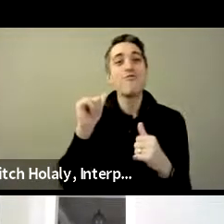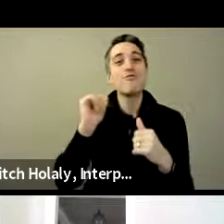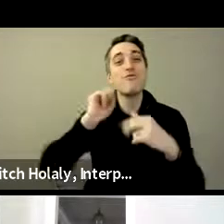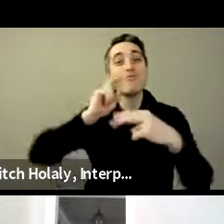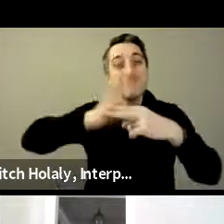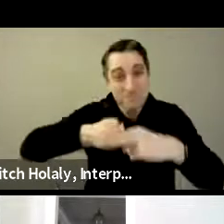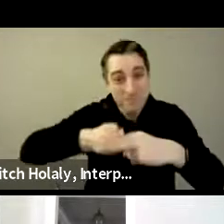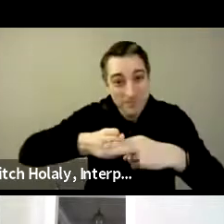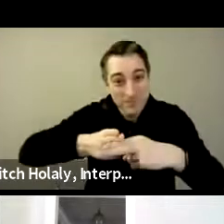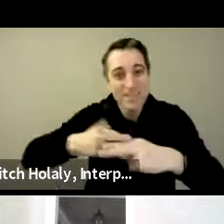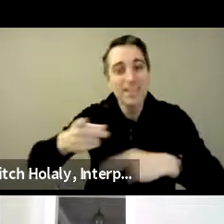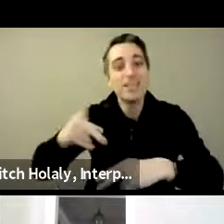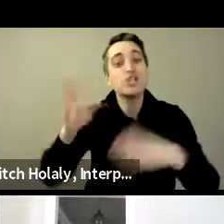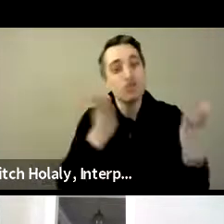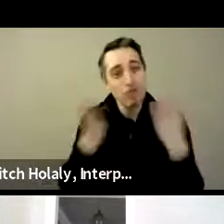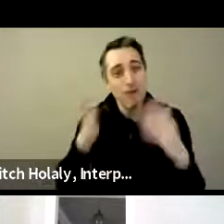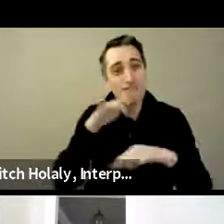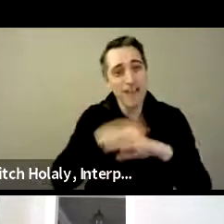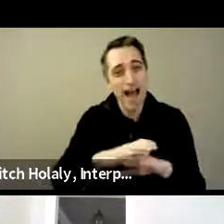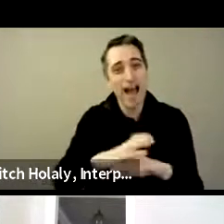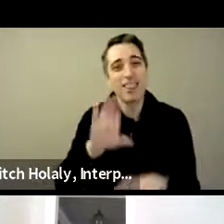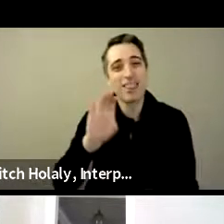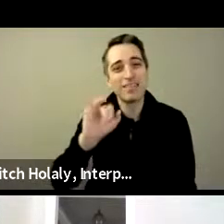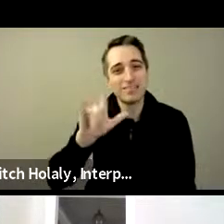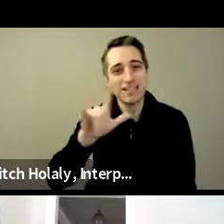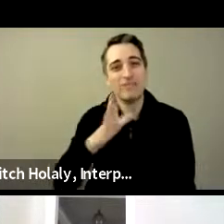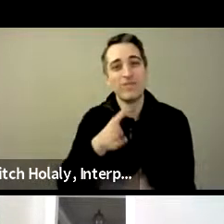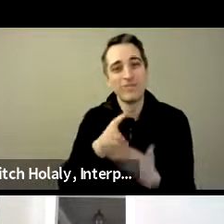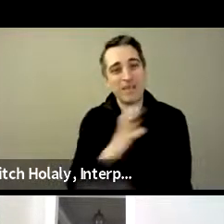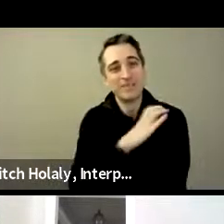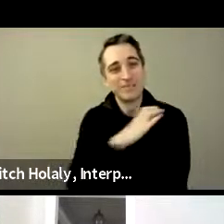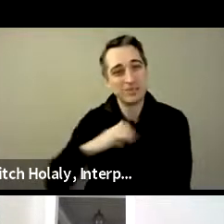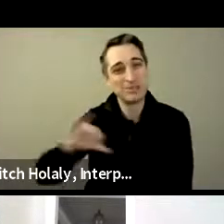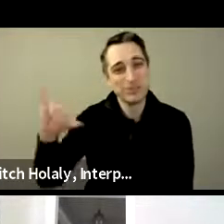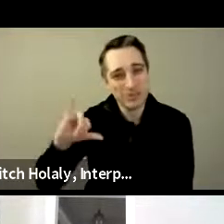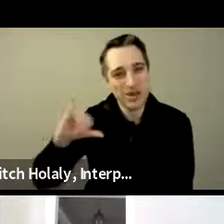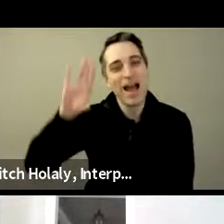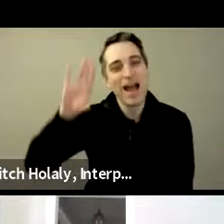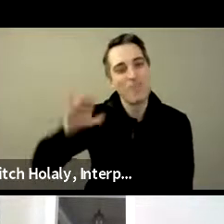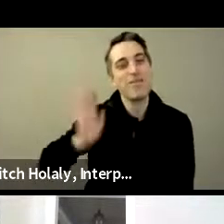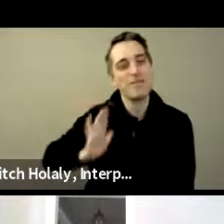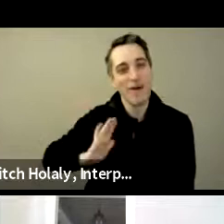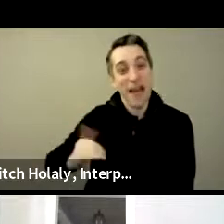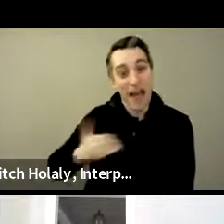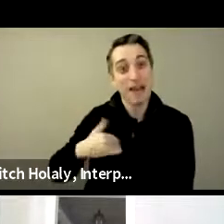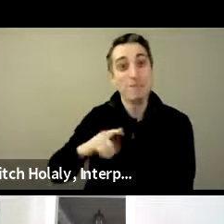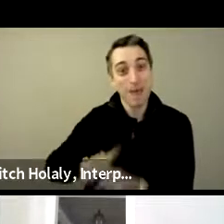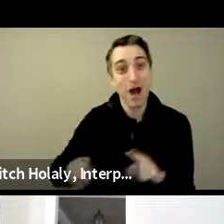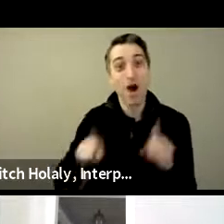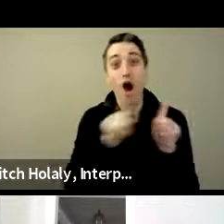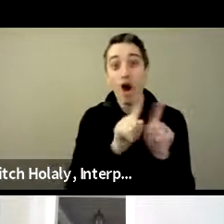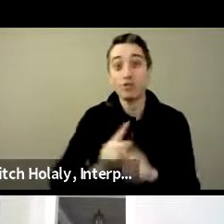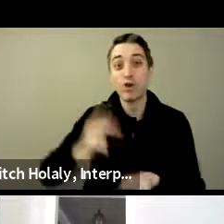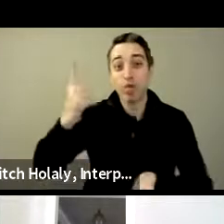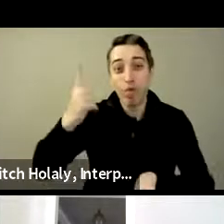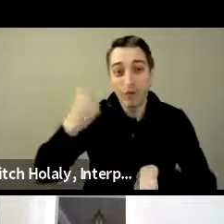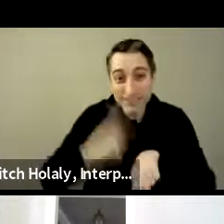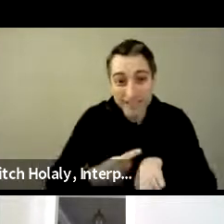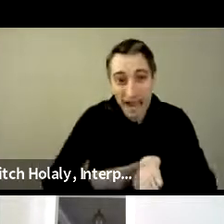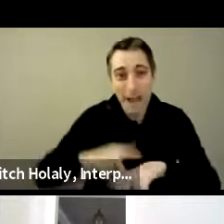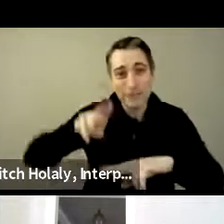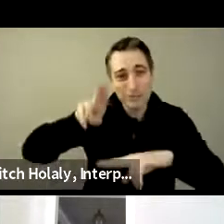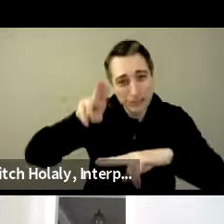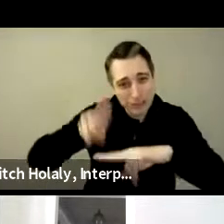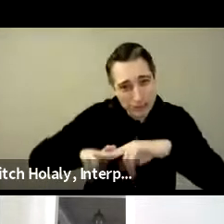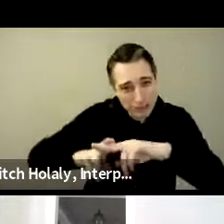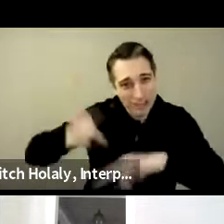Rights Commission, unless I missed that in the reading of it, but I know in one of the early versions it was. He also was a three-time chairperson of